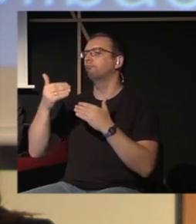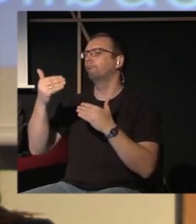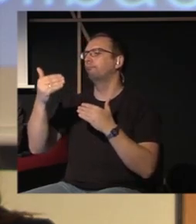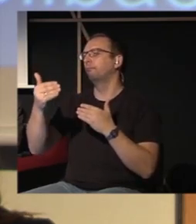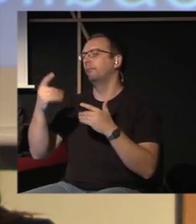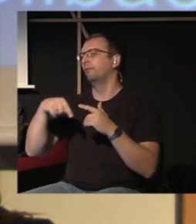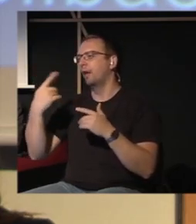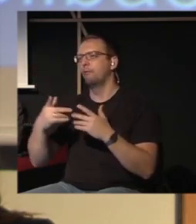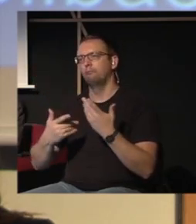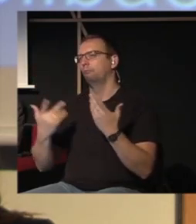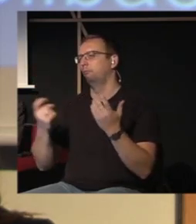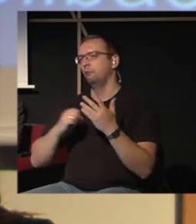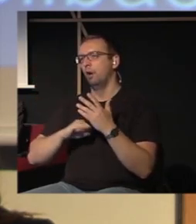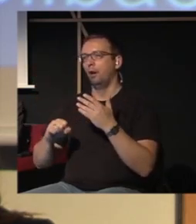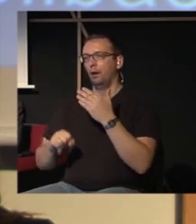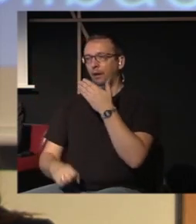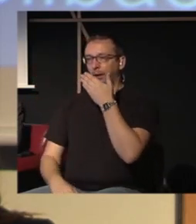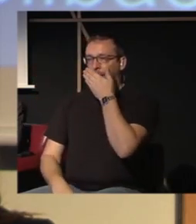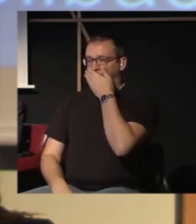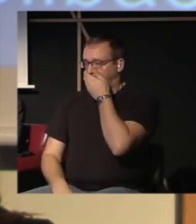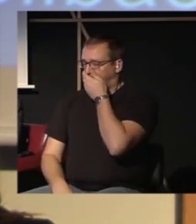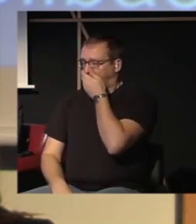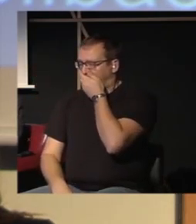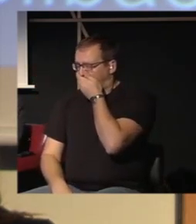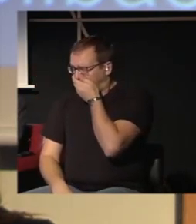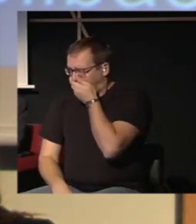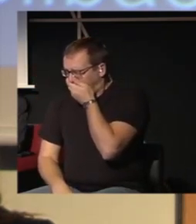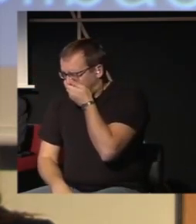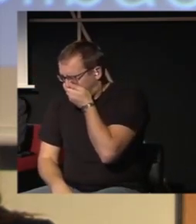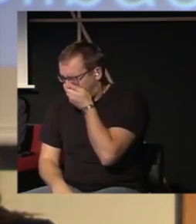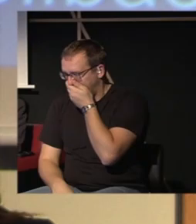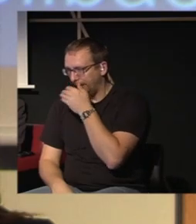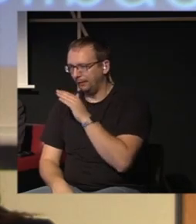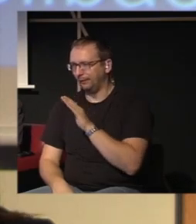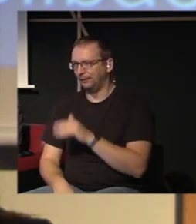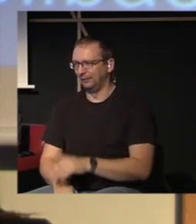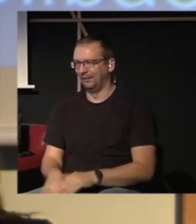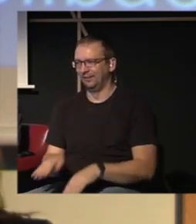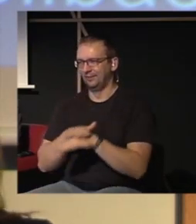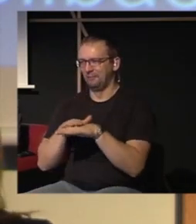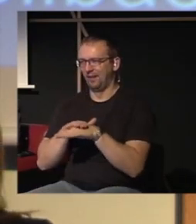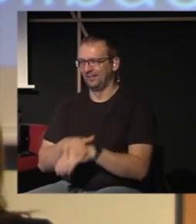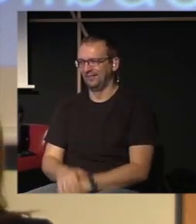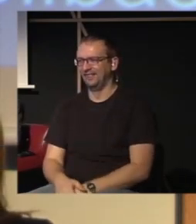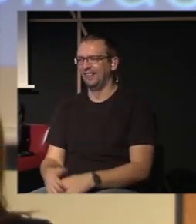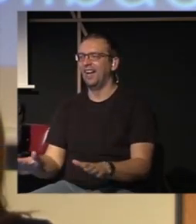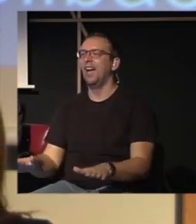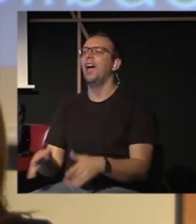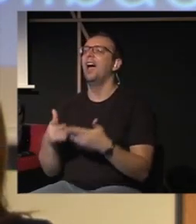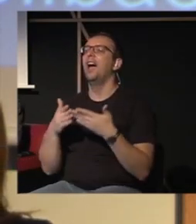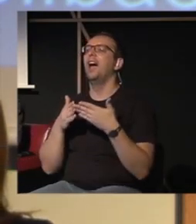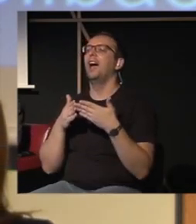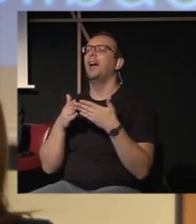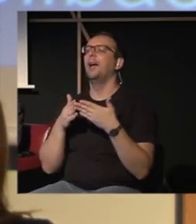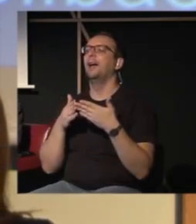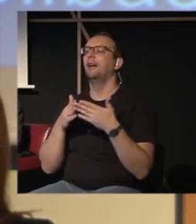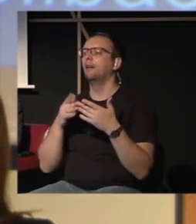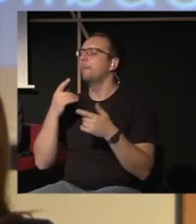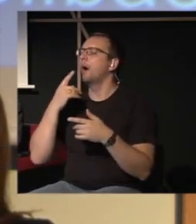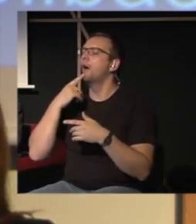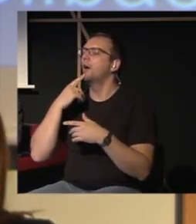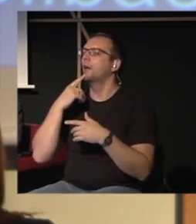biggest clubs in the world, but clubs which maybe as well clubs who have not started yet working on this role can relate a little